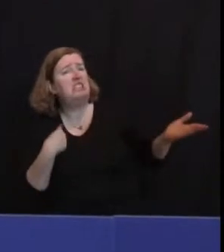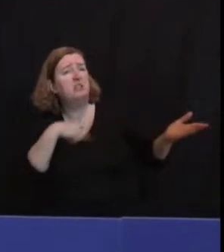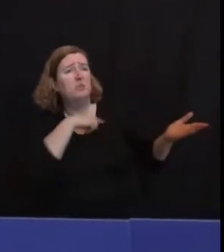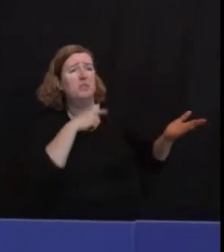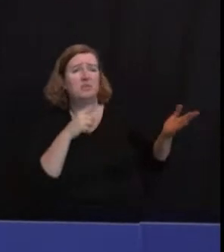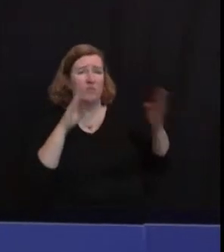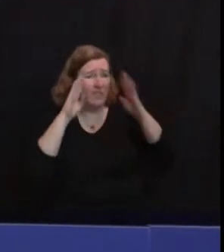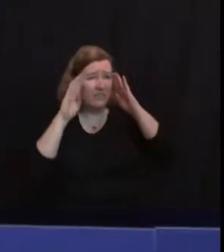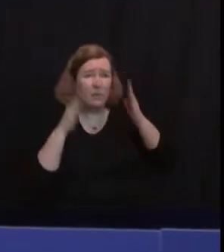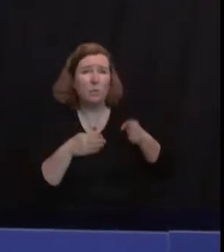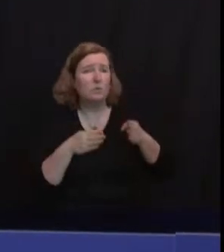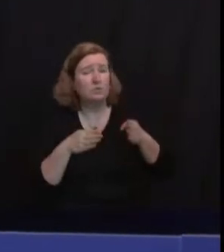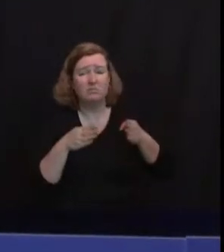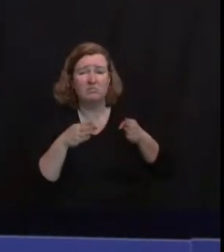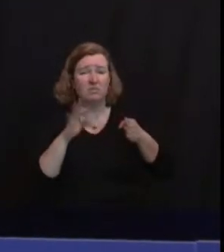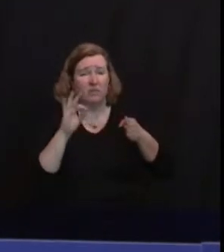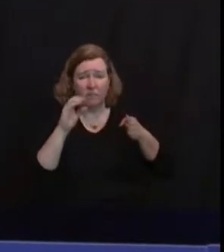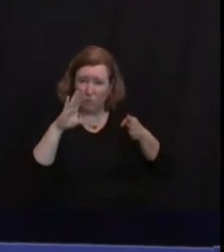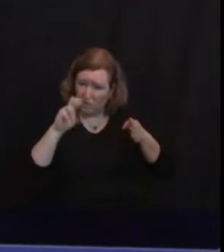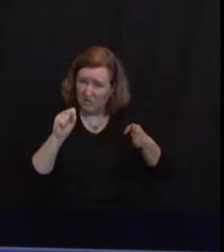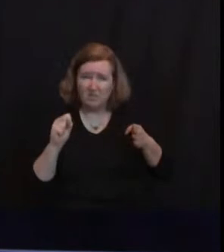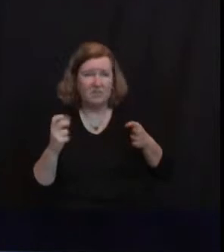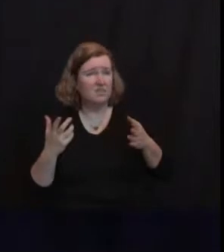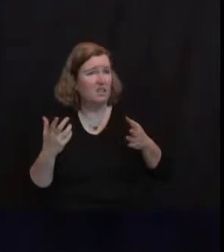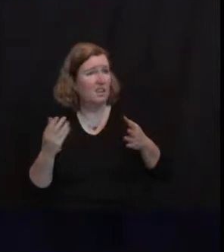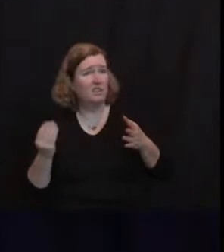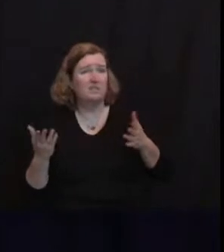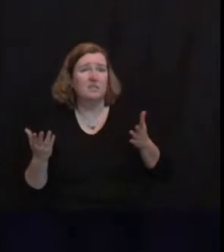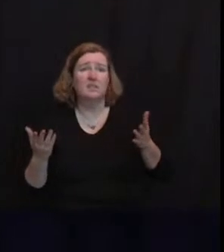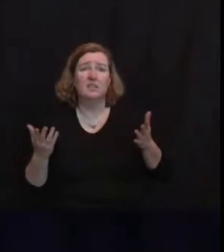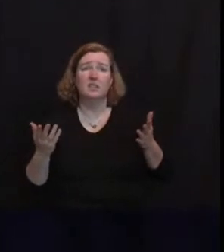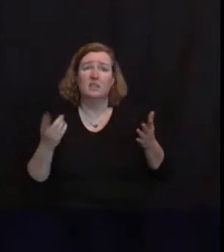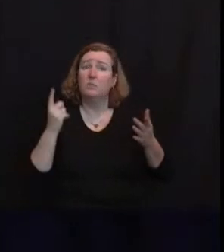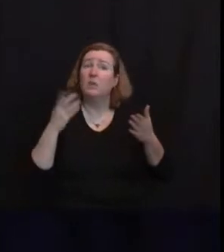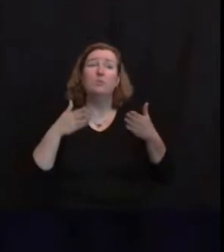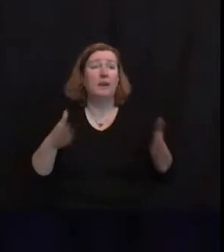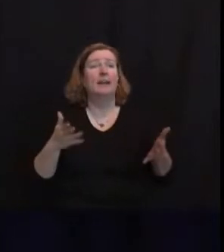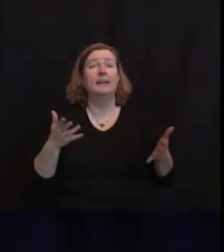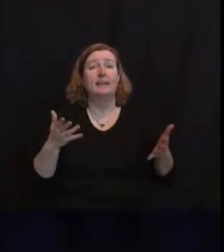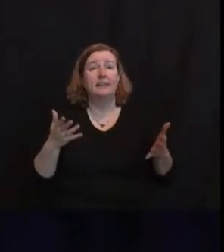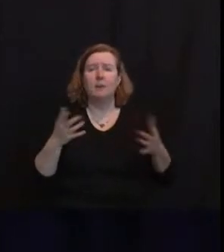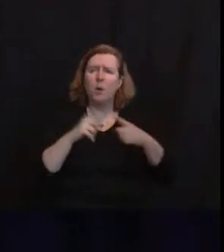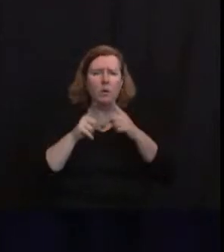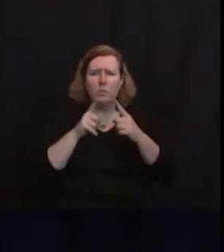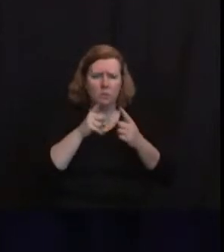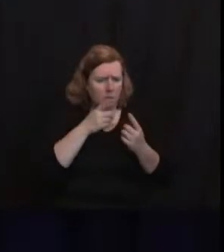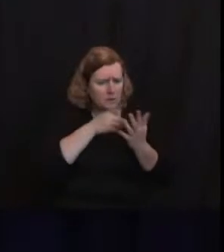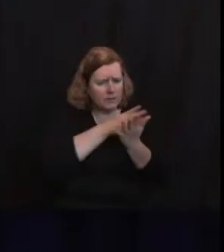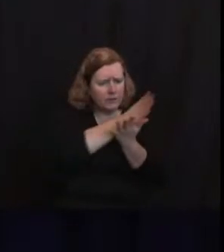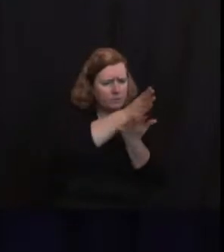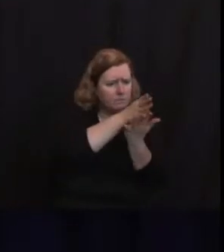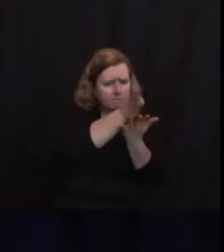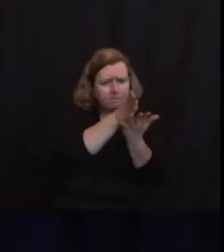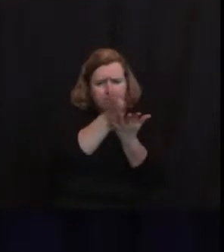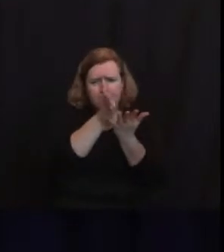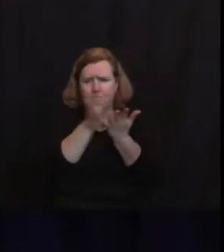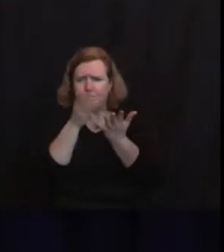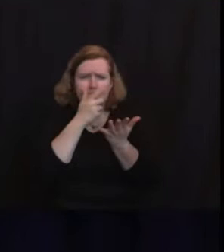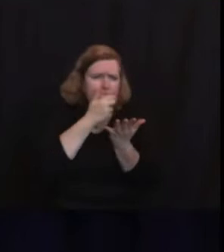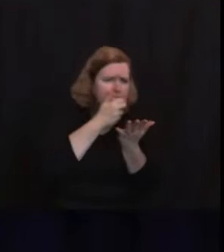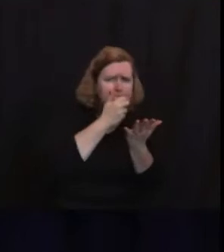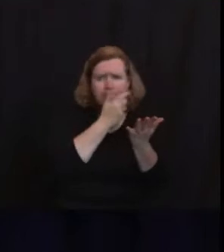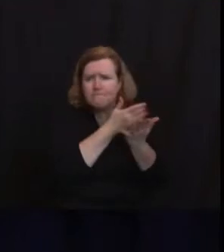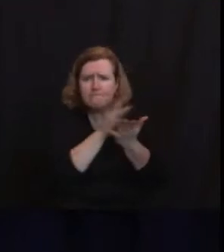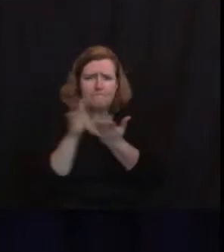and a multi-pronged effort, as the governor said, and bringing in those